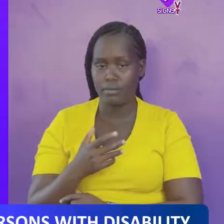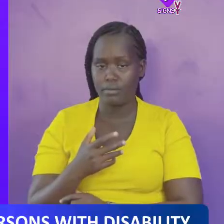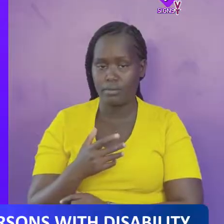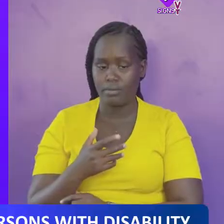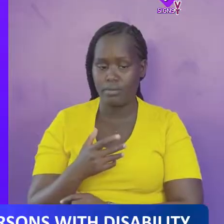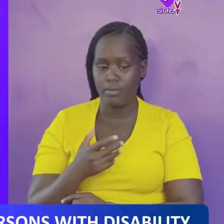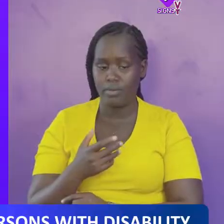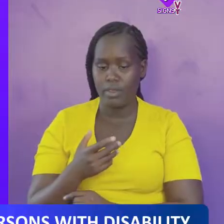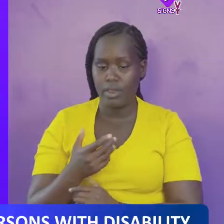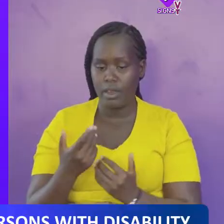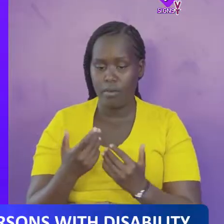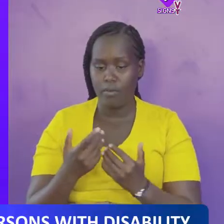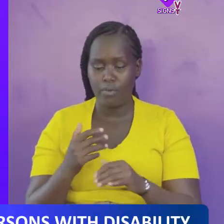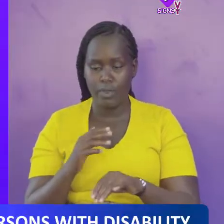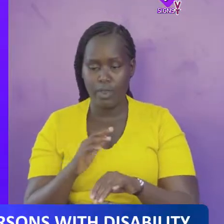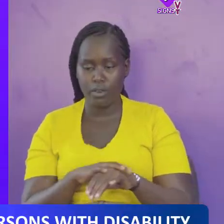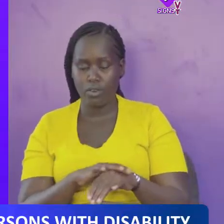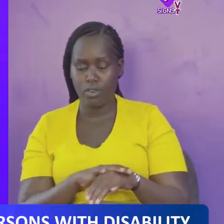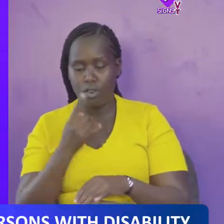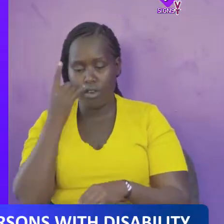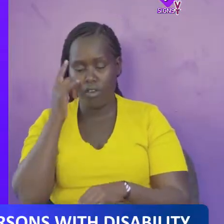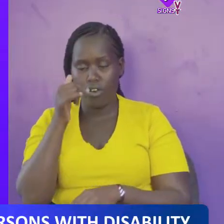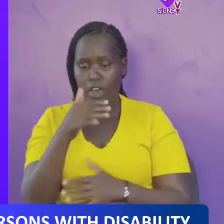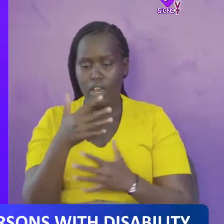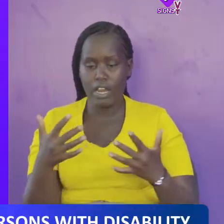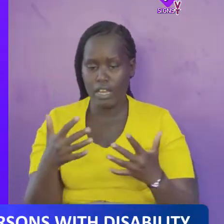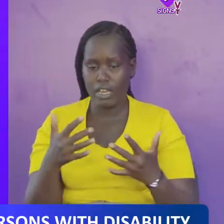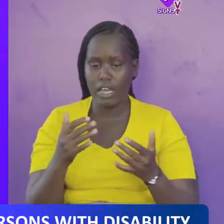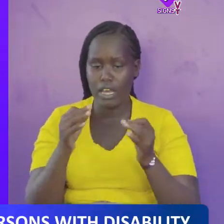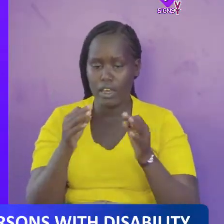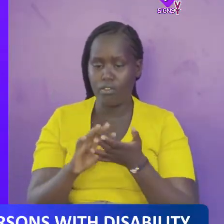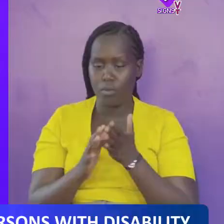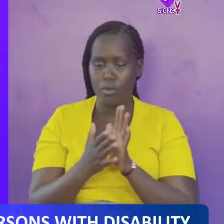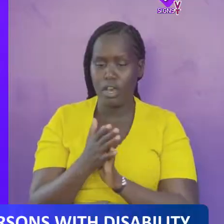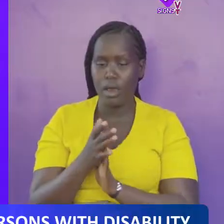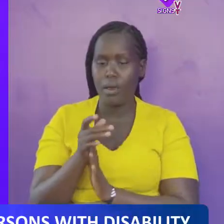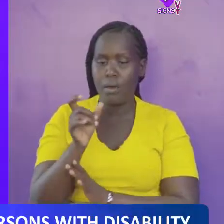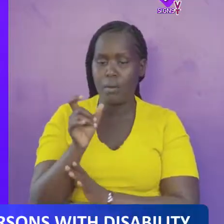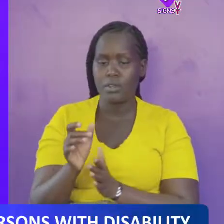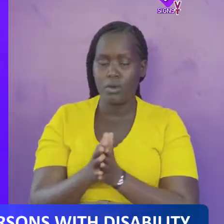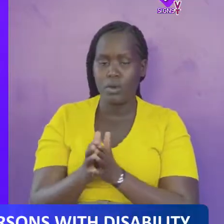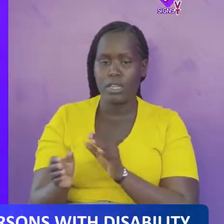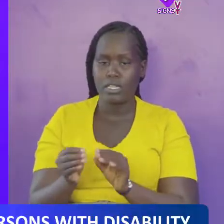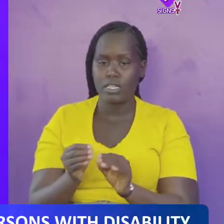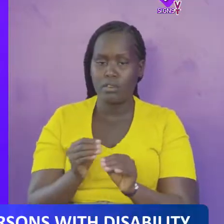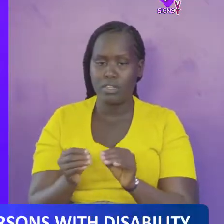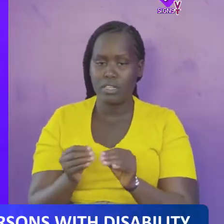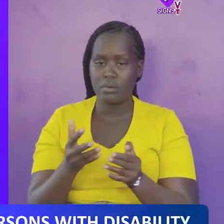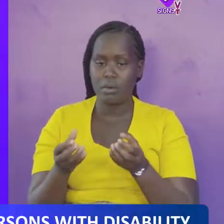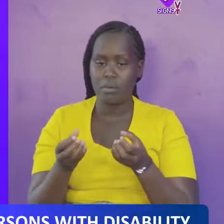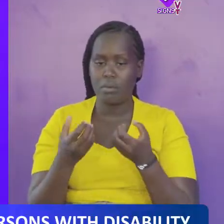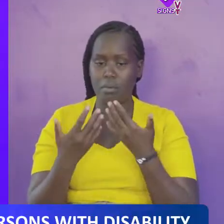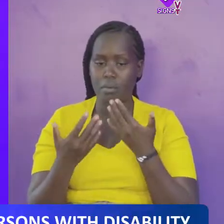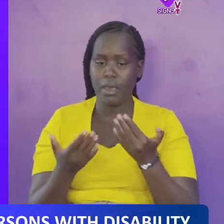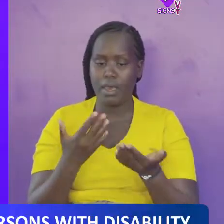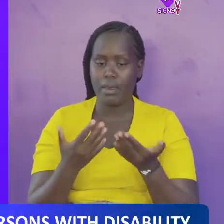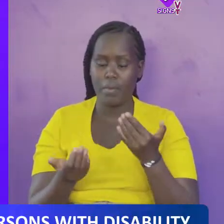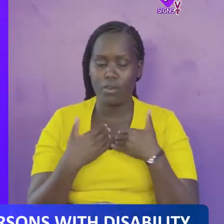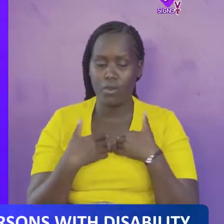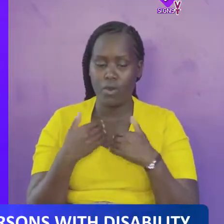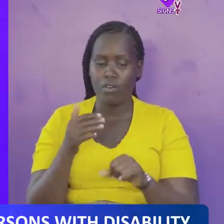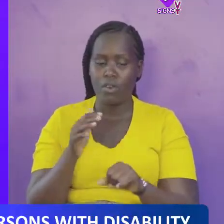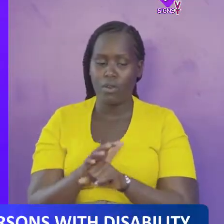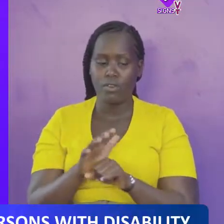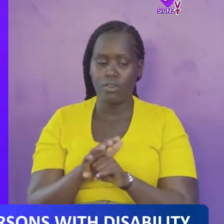suitable for anything. Should you become one, then you will not have so many problems. So we should make